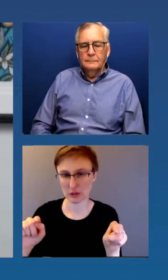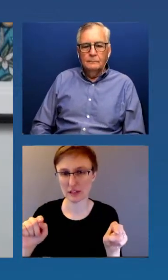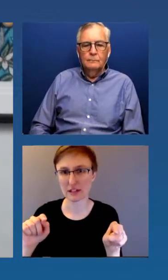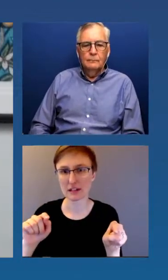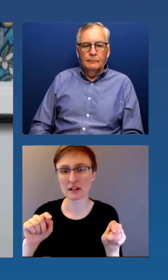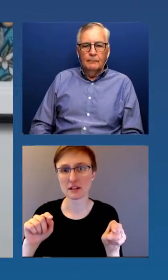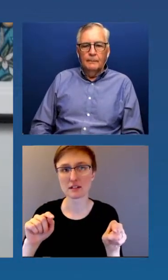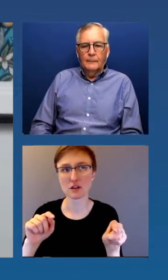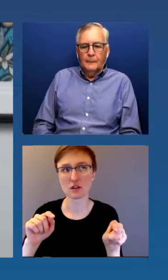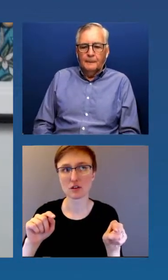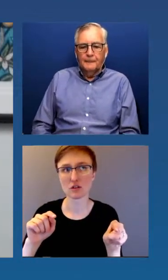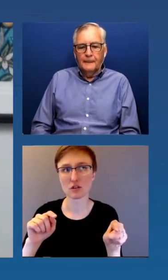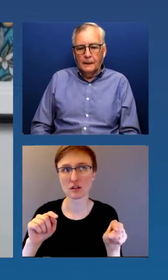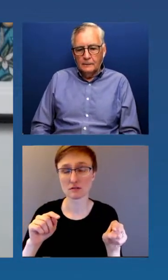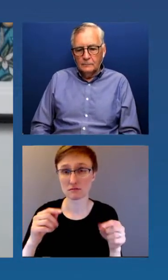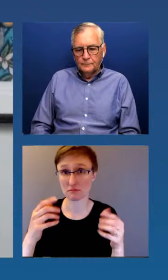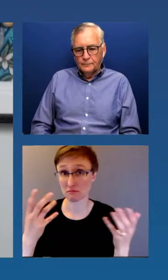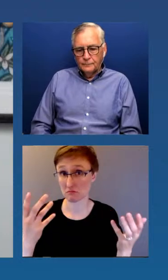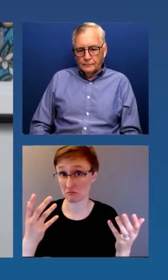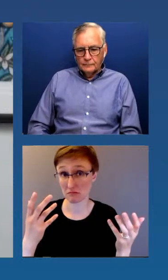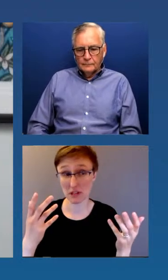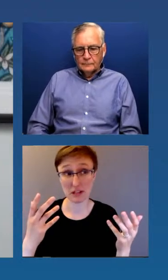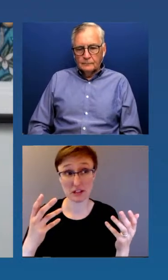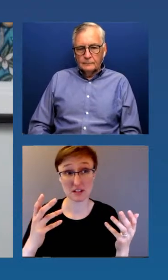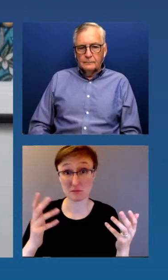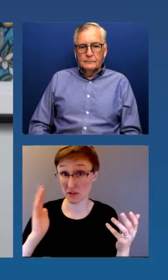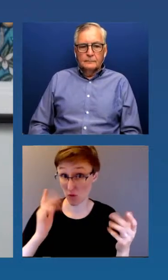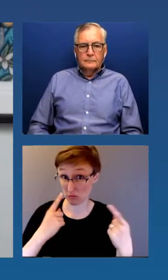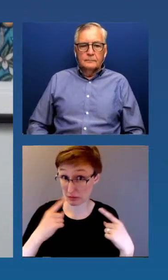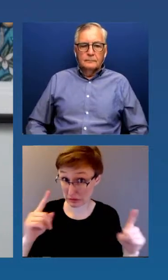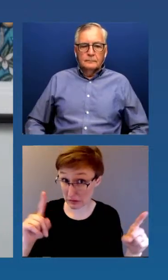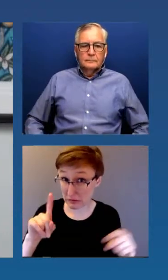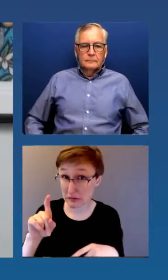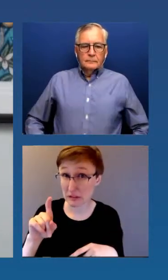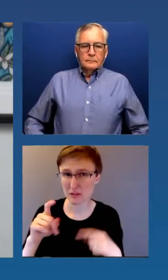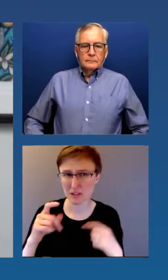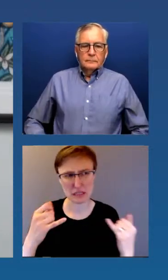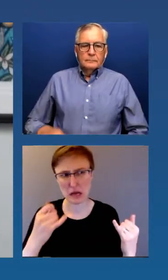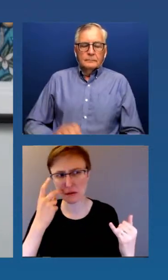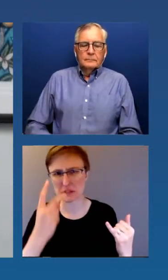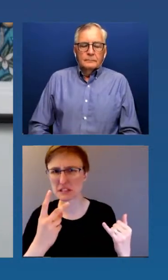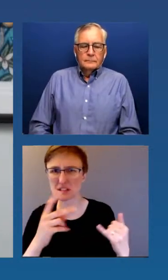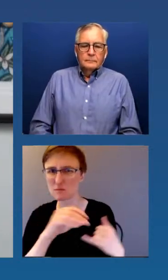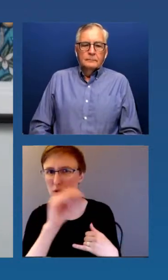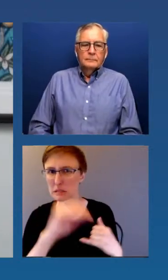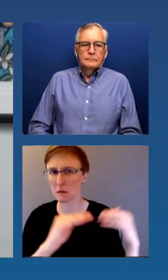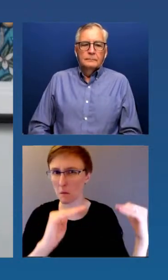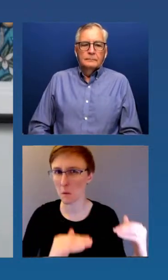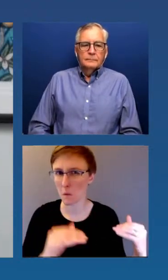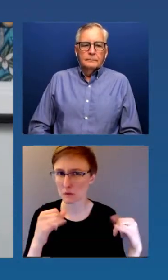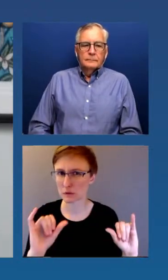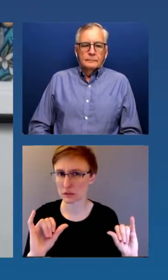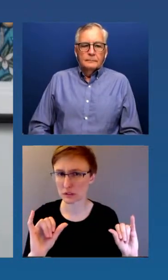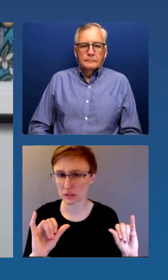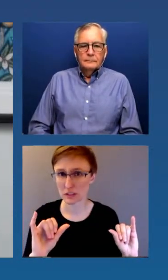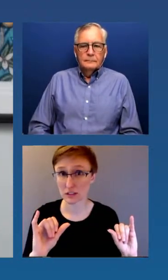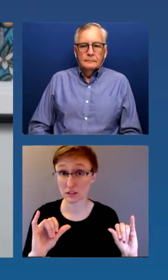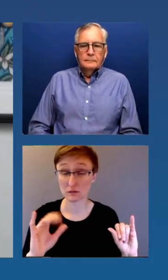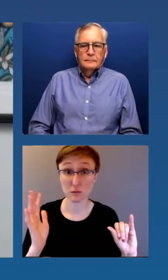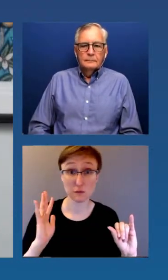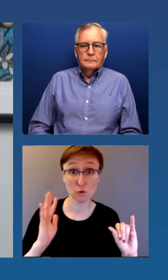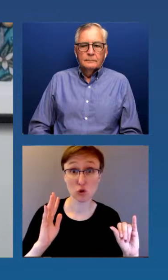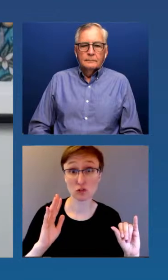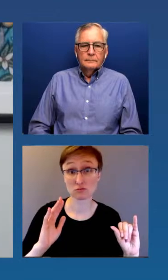of vaccination? Was there more that could have been done in those early stages to give more protection where we're seeing low rates